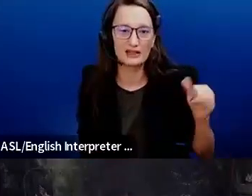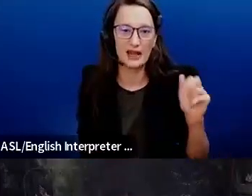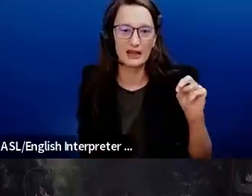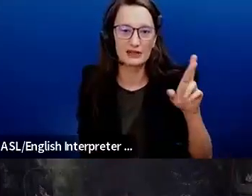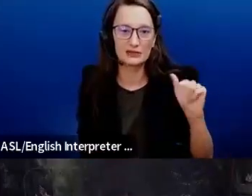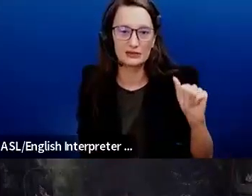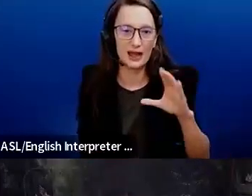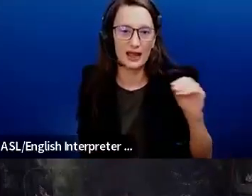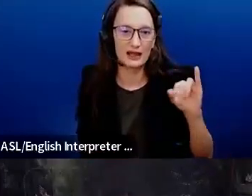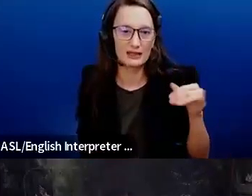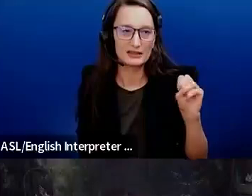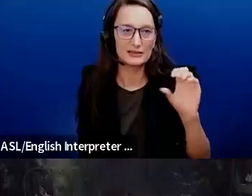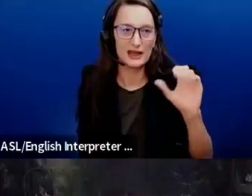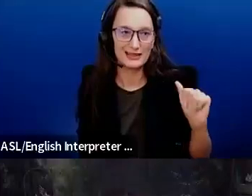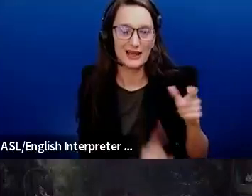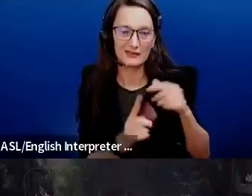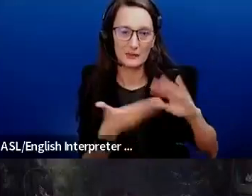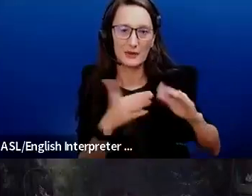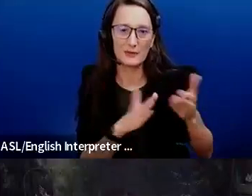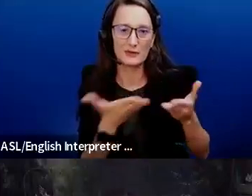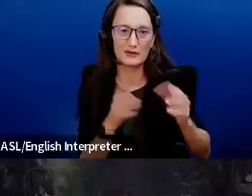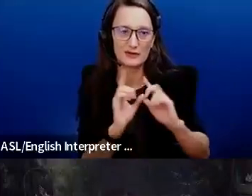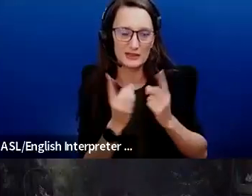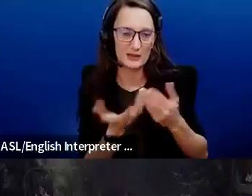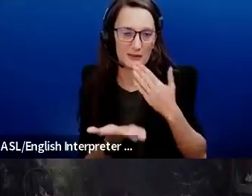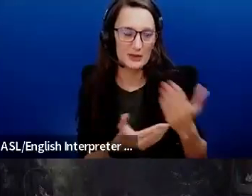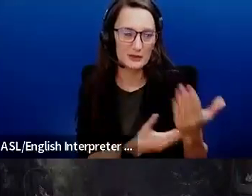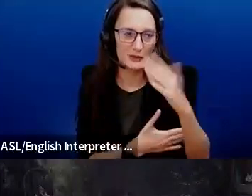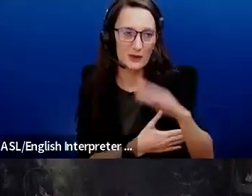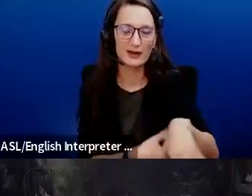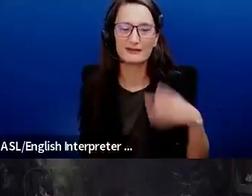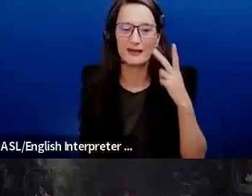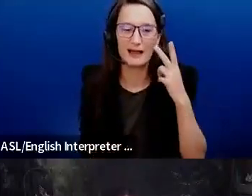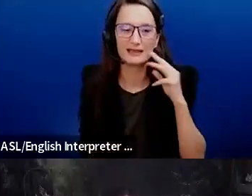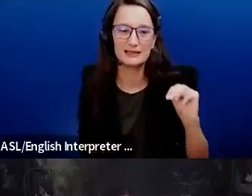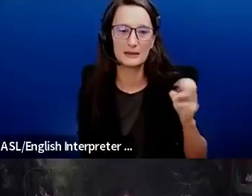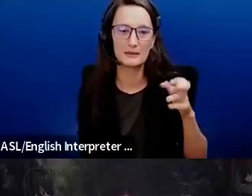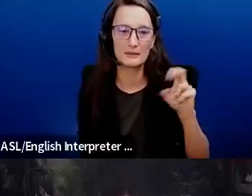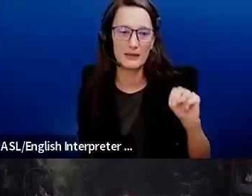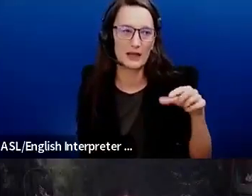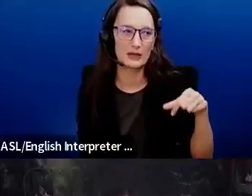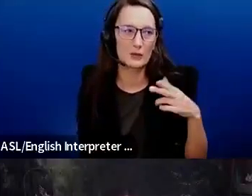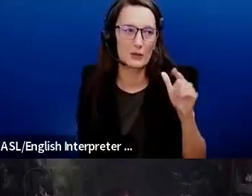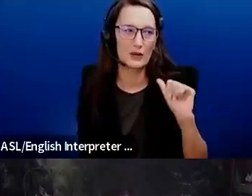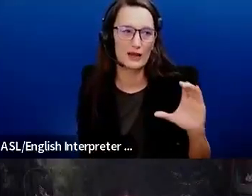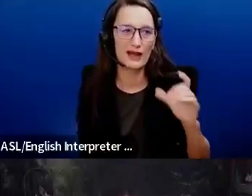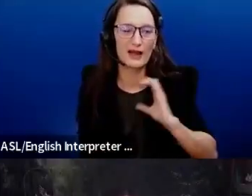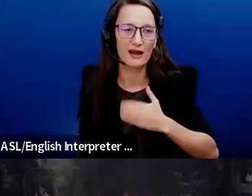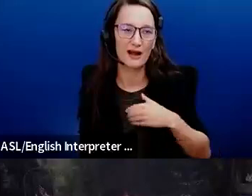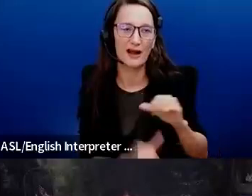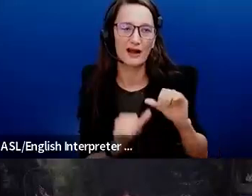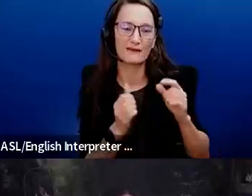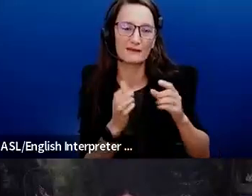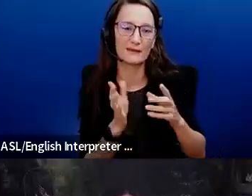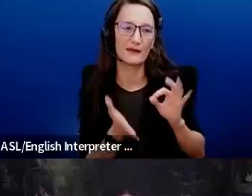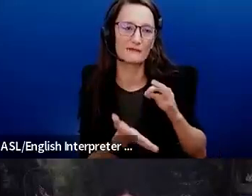Jessica, also from our community services department. Good morning. I see Miss Megan Qualick. She is our agency's forensic specialist. And good